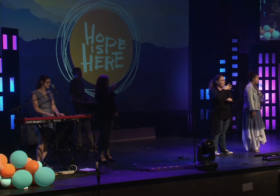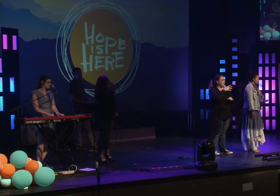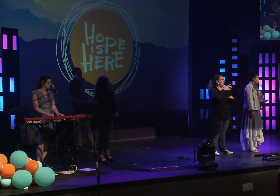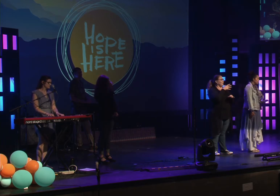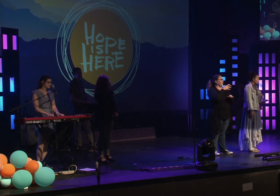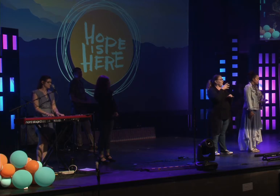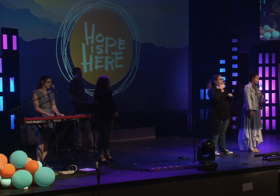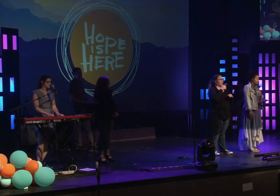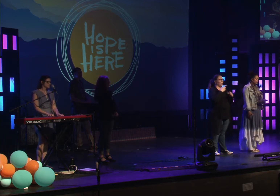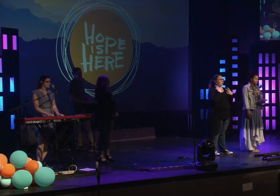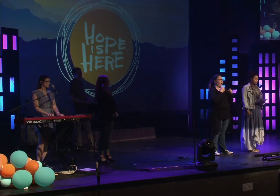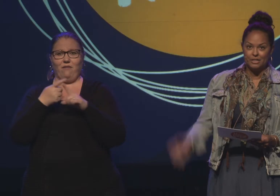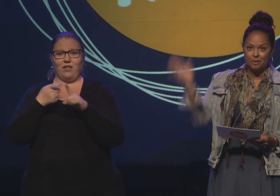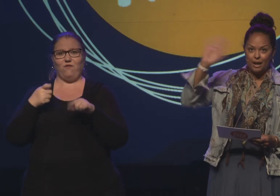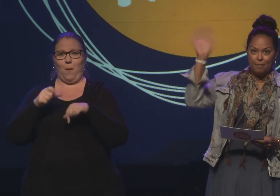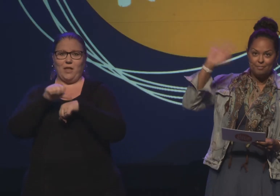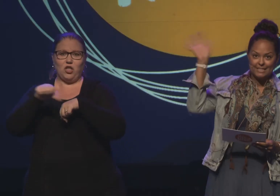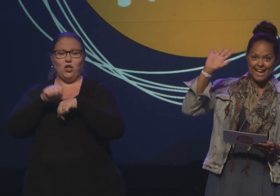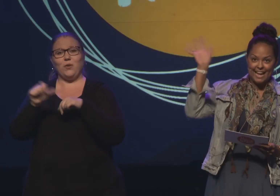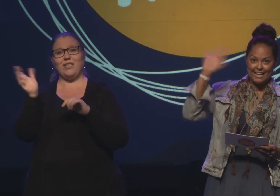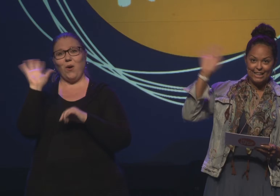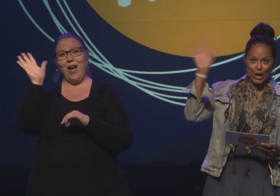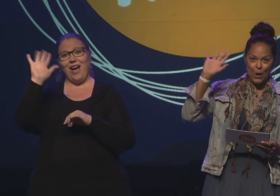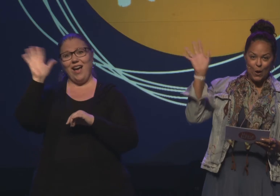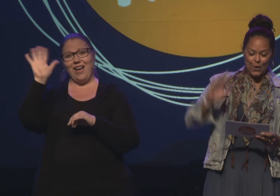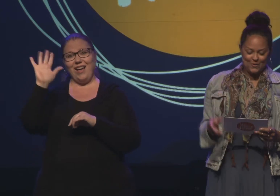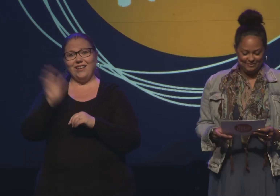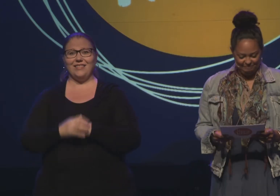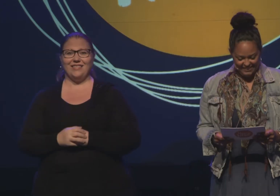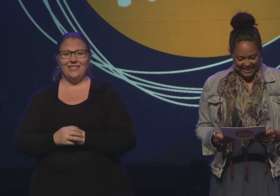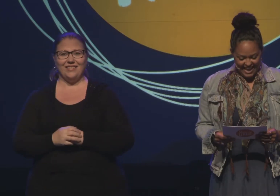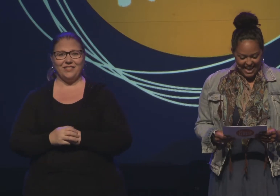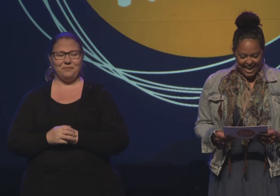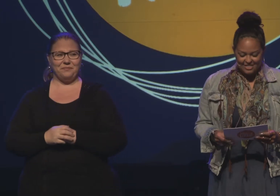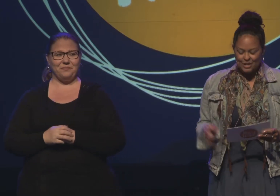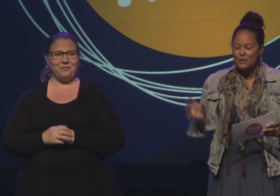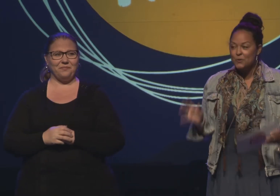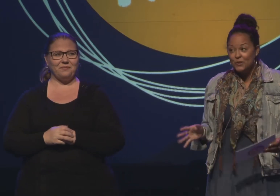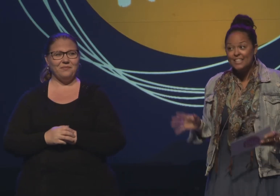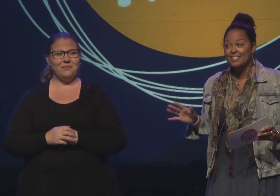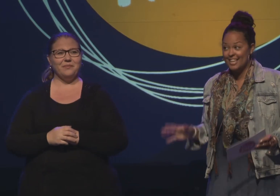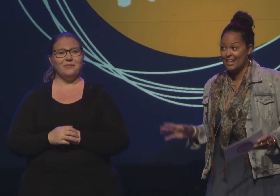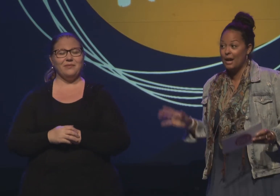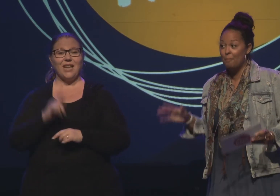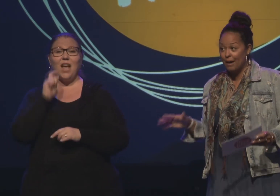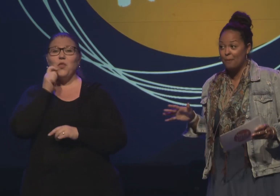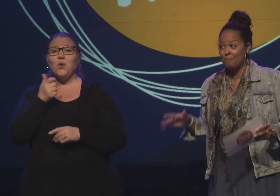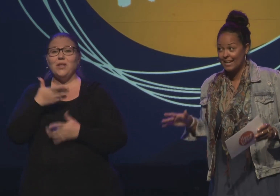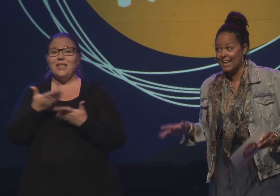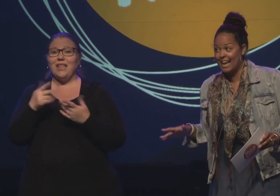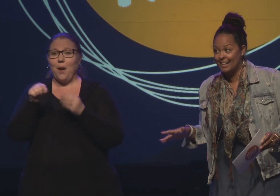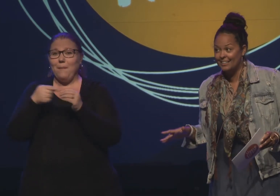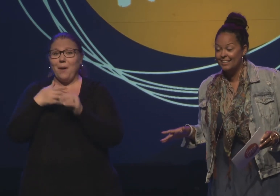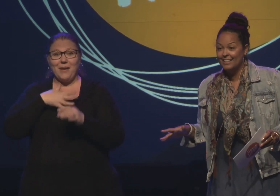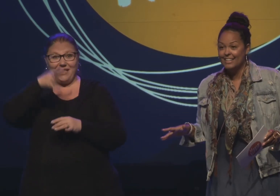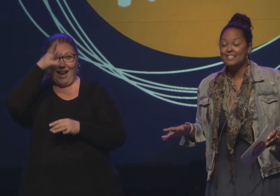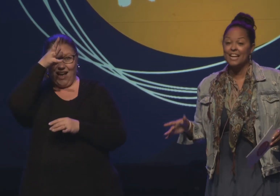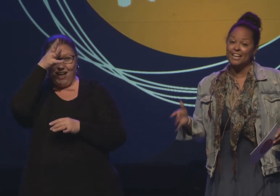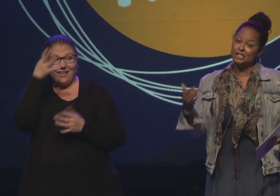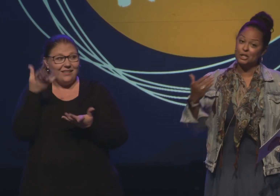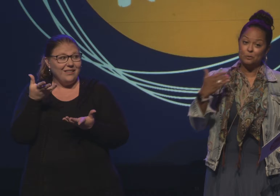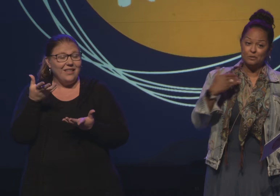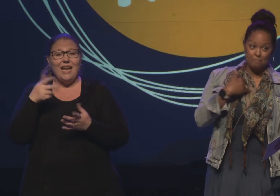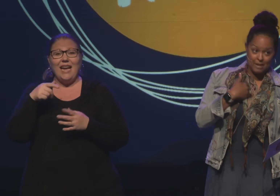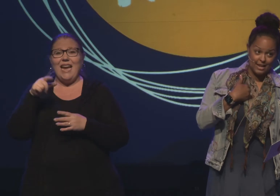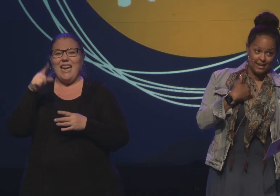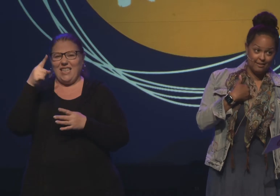she recovers from her knee surgery. So hi, Mom and Dad, hello. And the coolest thing about my dad is that